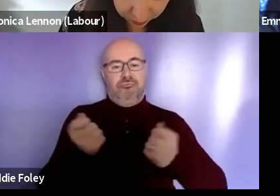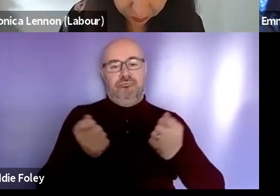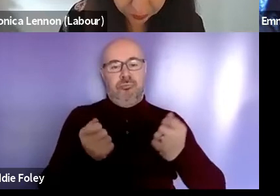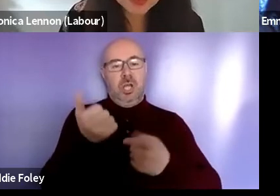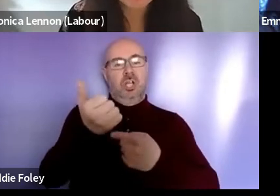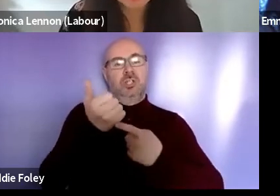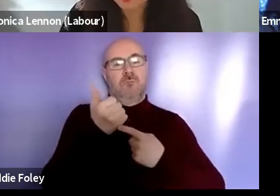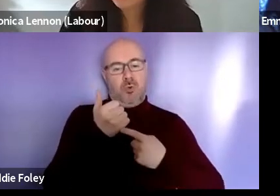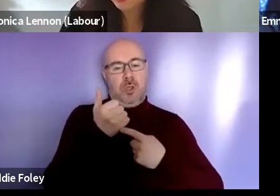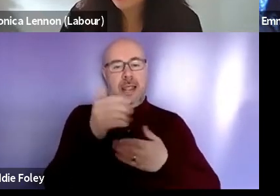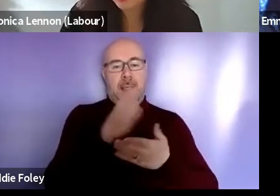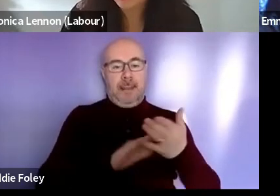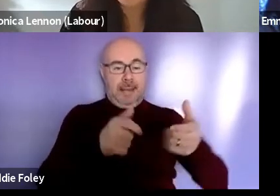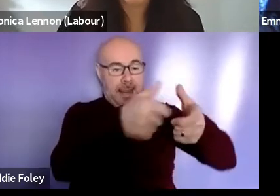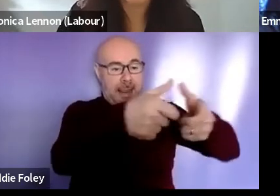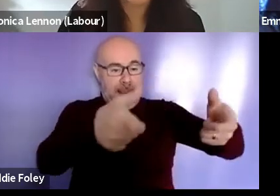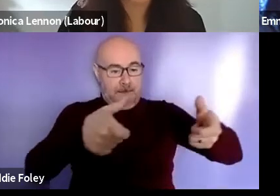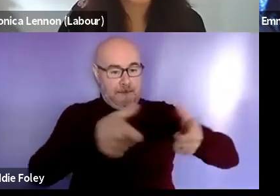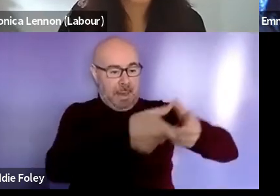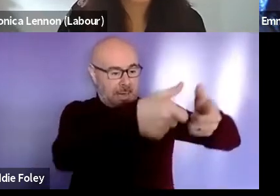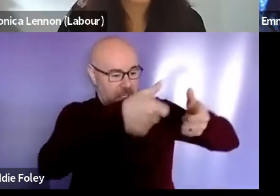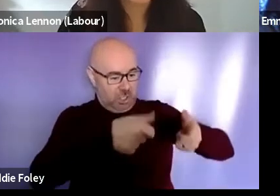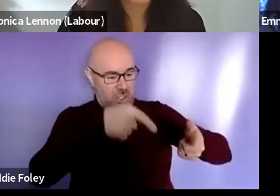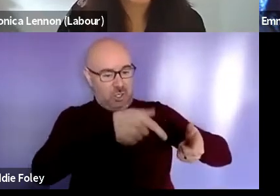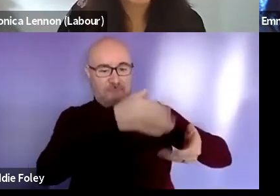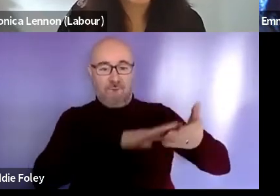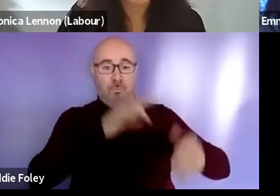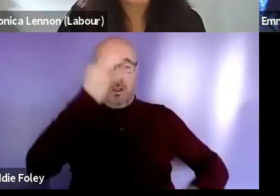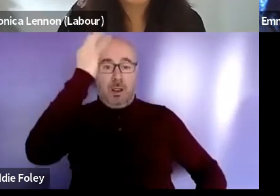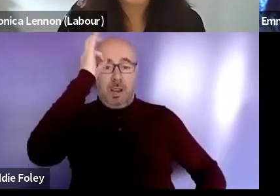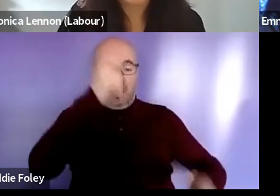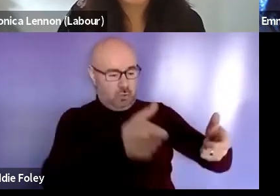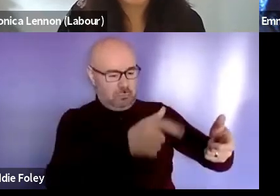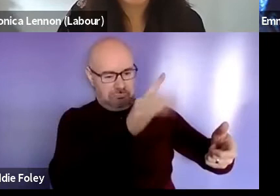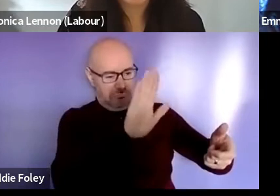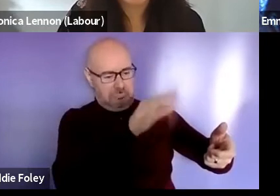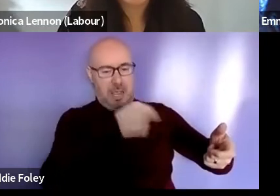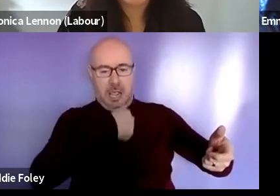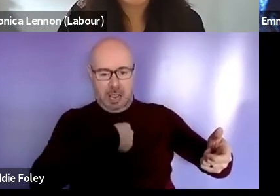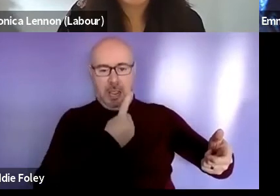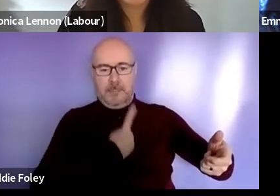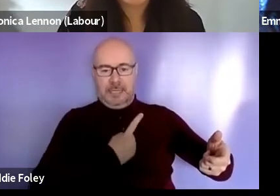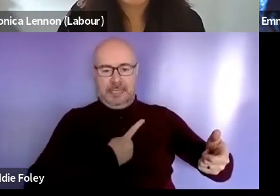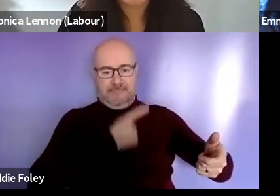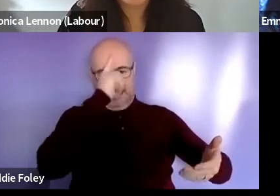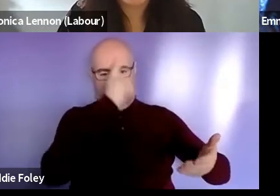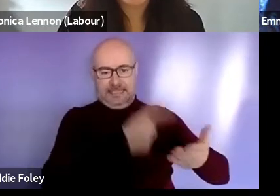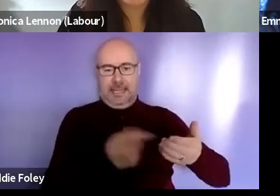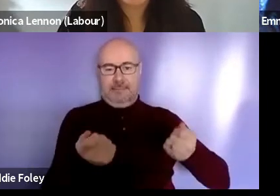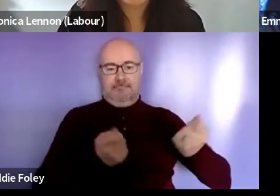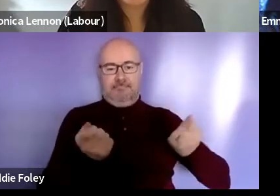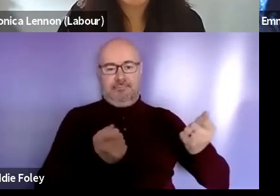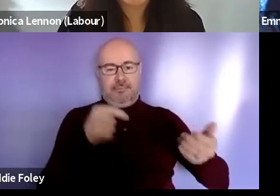they're basically offered. Or given. Okay, I'd like to start with